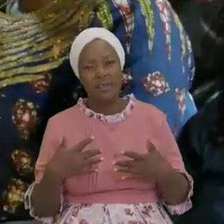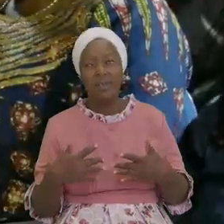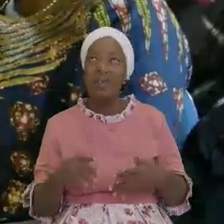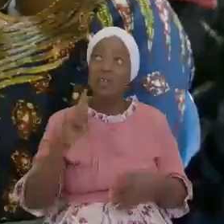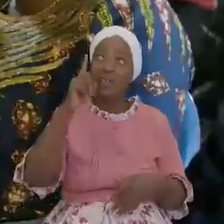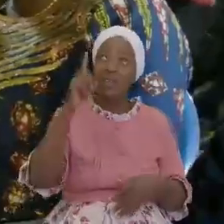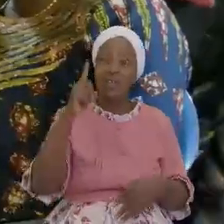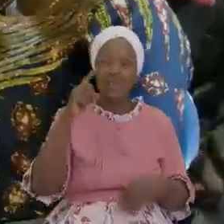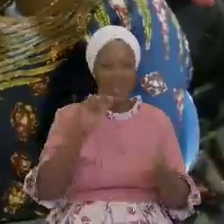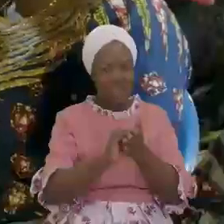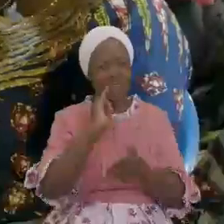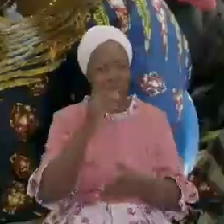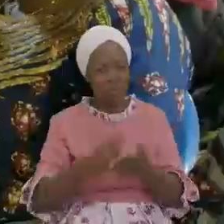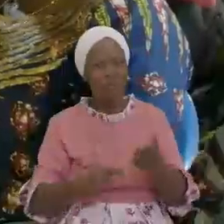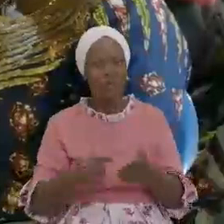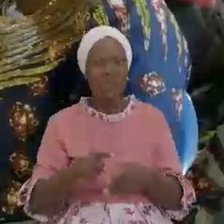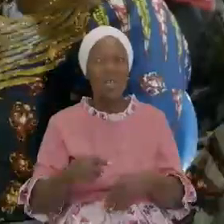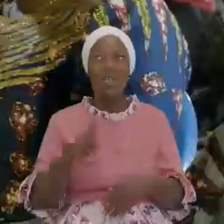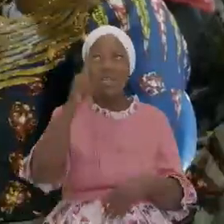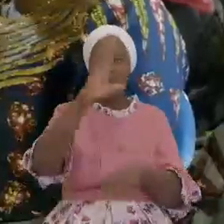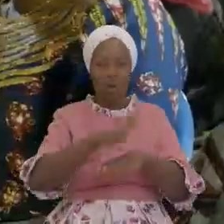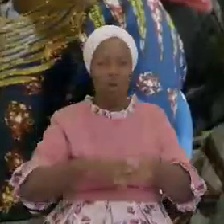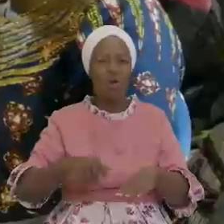That's what he calls the abundant life.